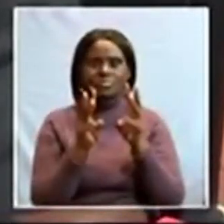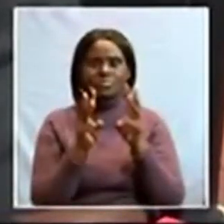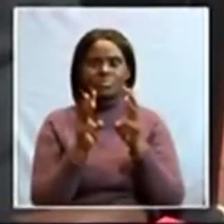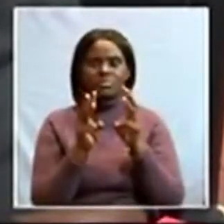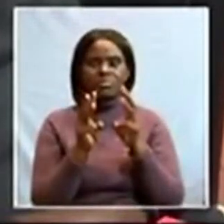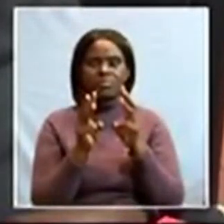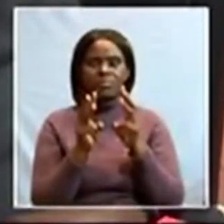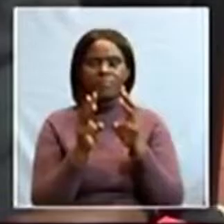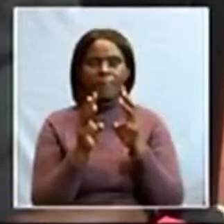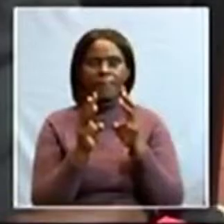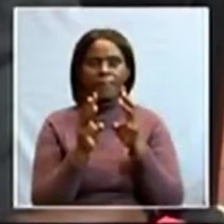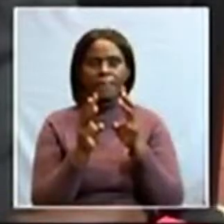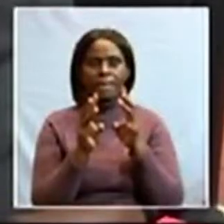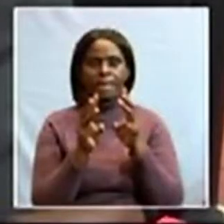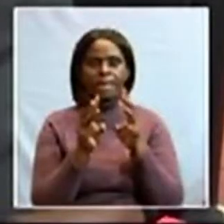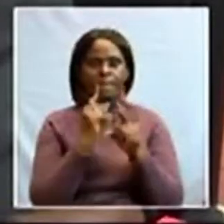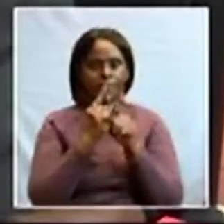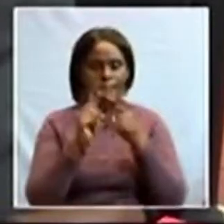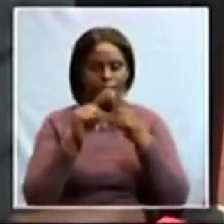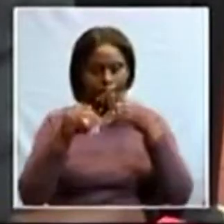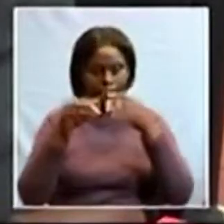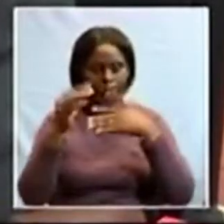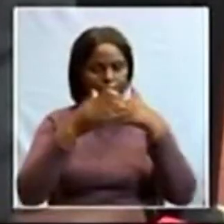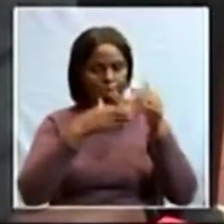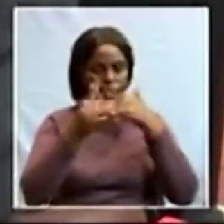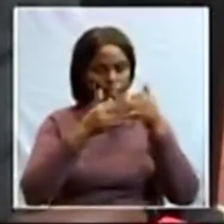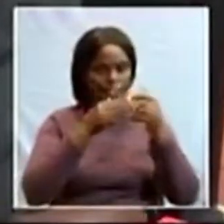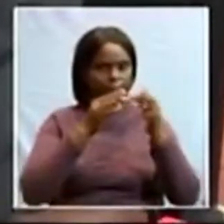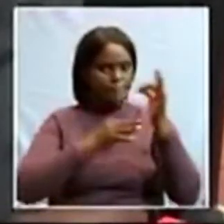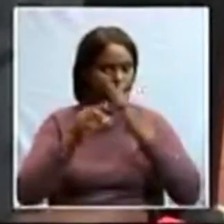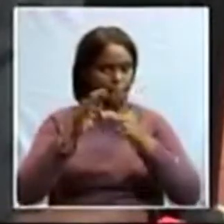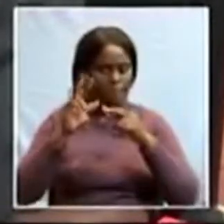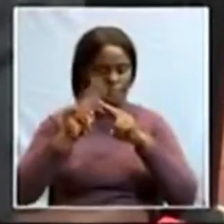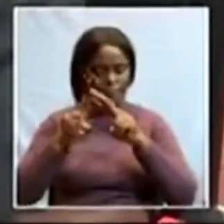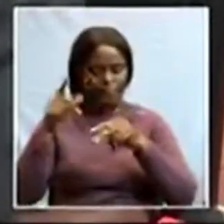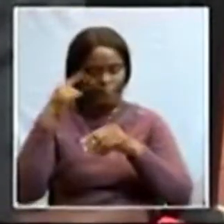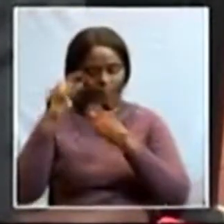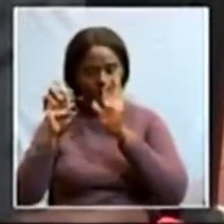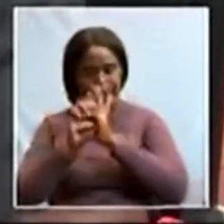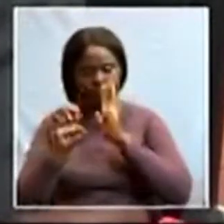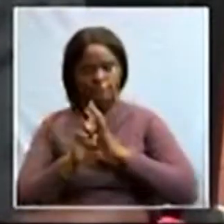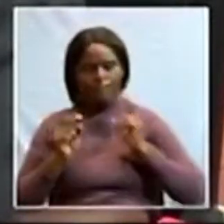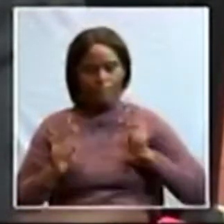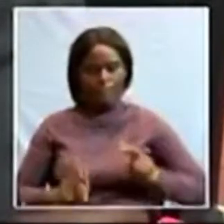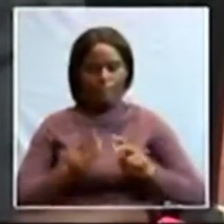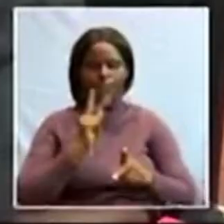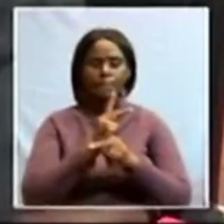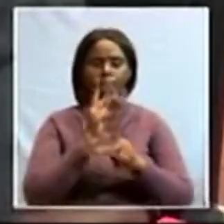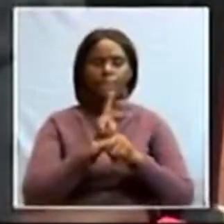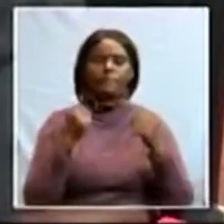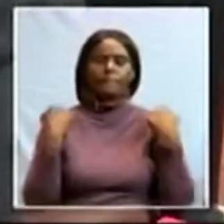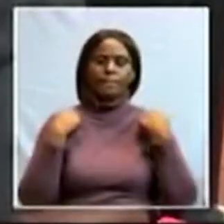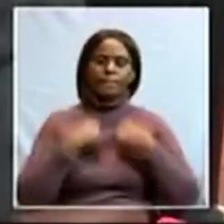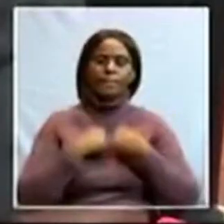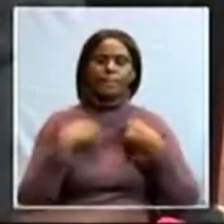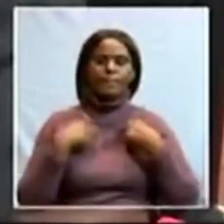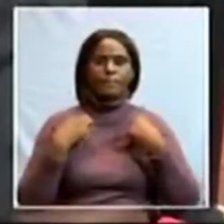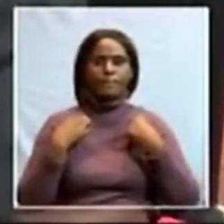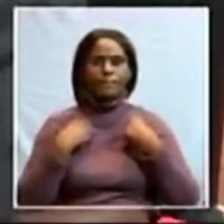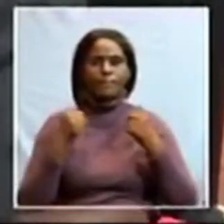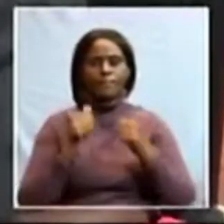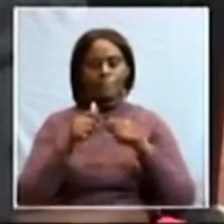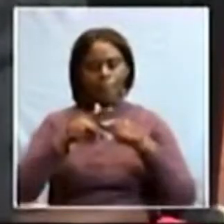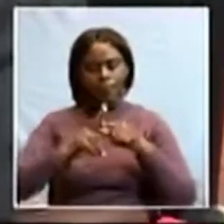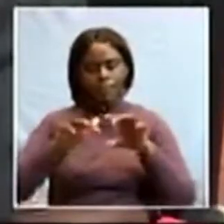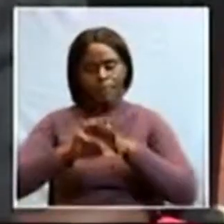And just to give a simple illustration, Chair, for example, a human being keeps clothes and spanners